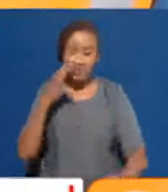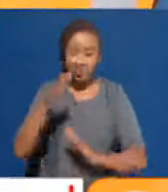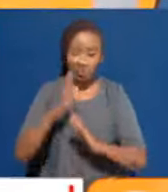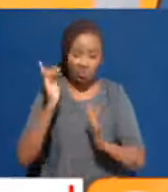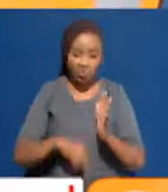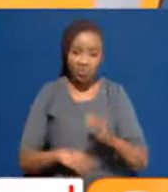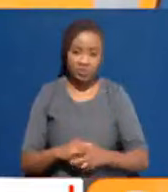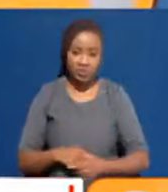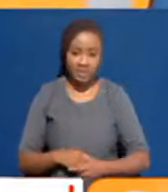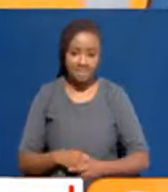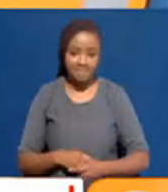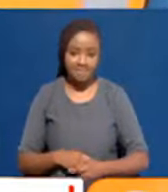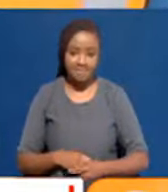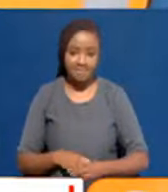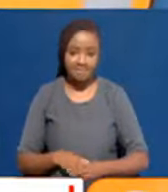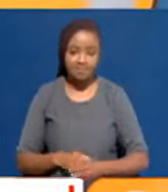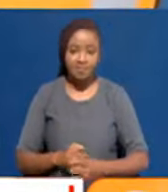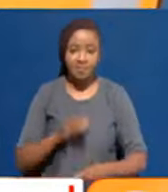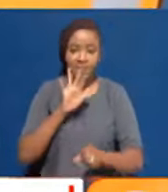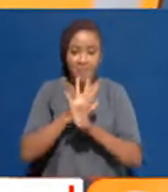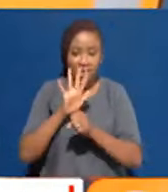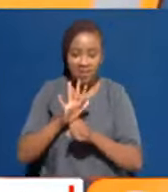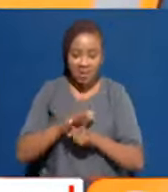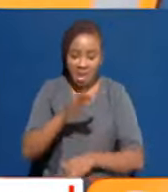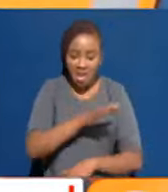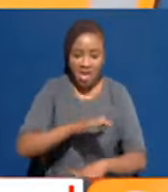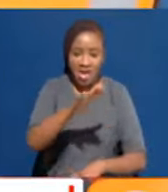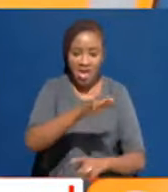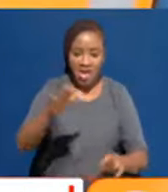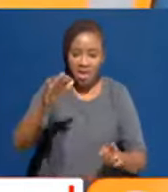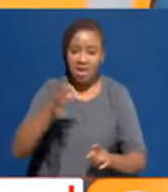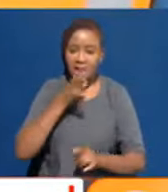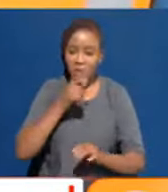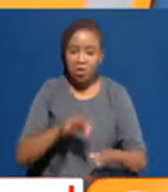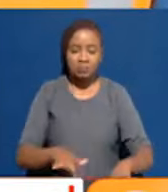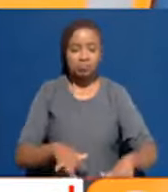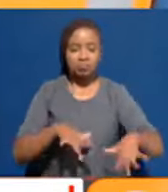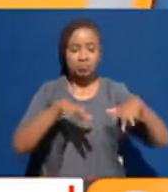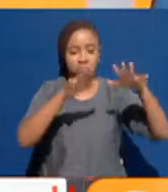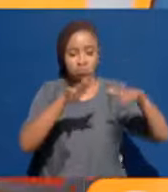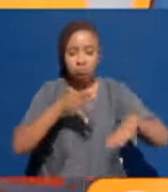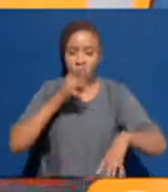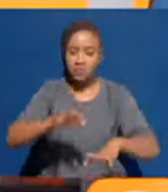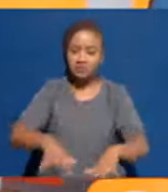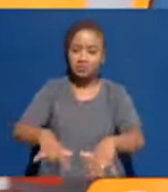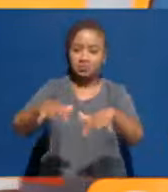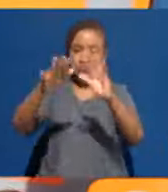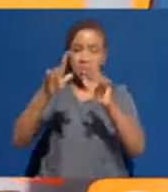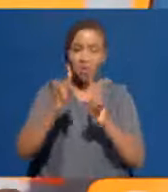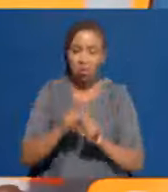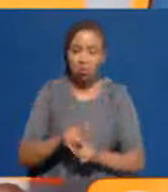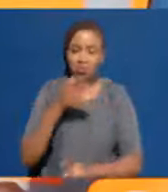kwamba maeneo mengi yameweza kufurika. Na athari ni